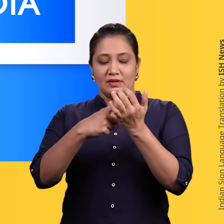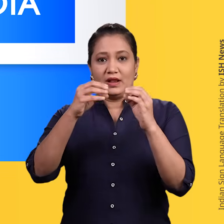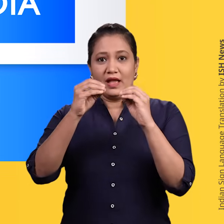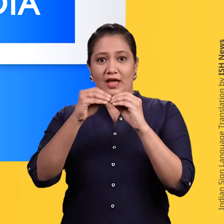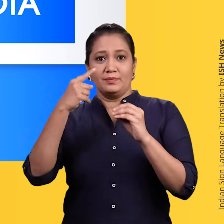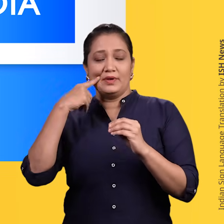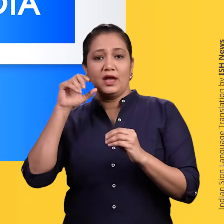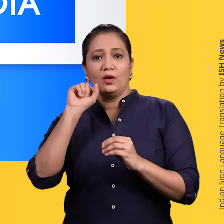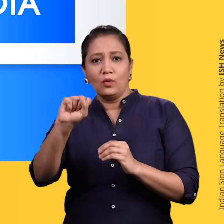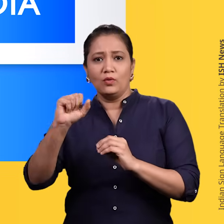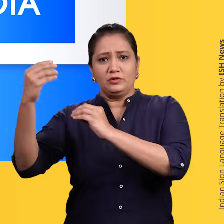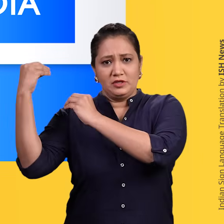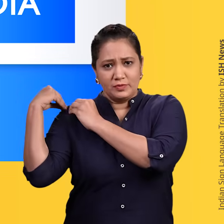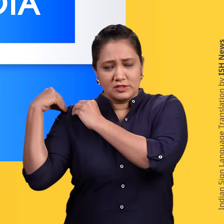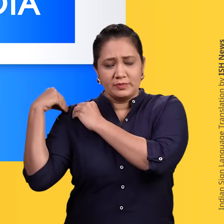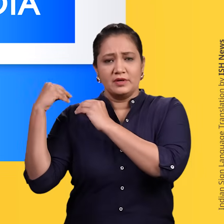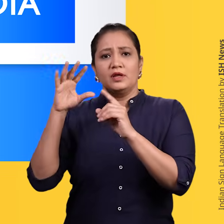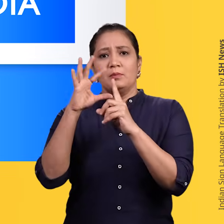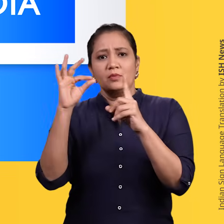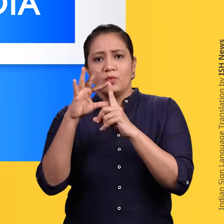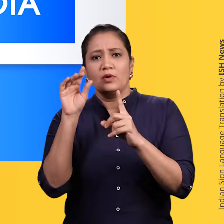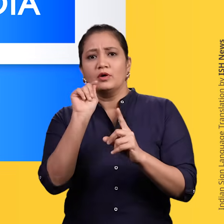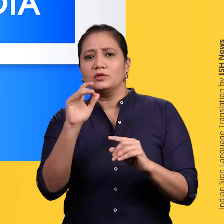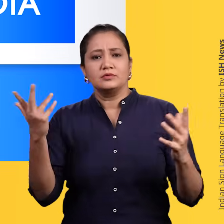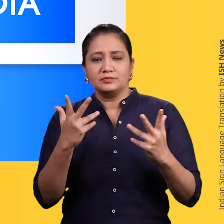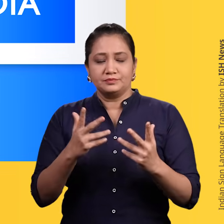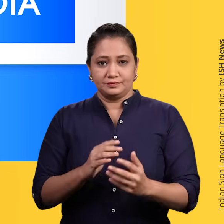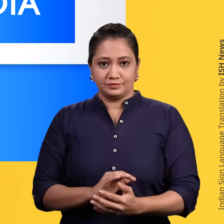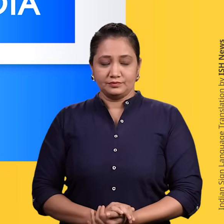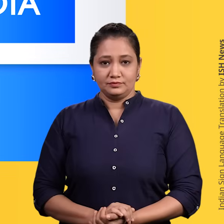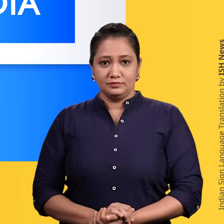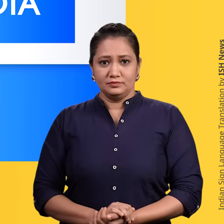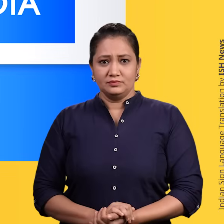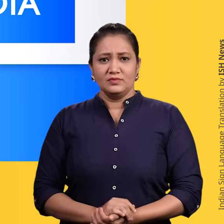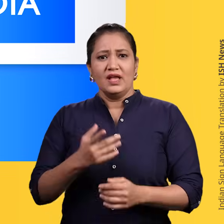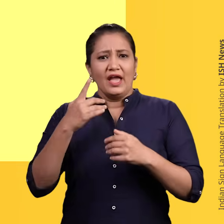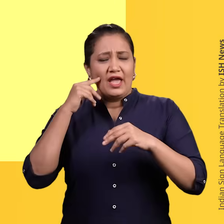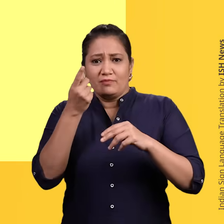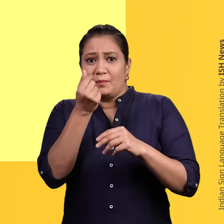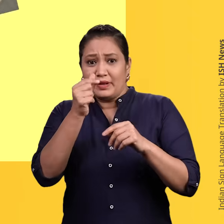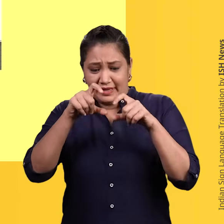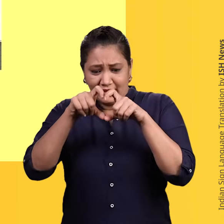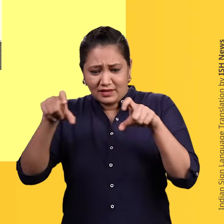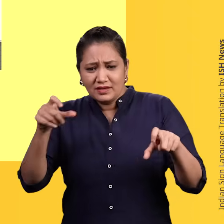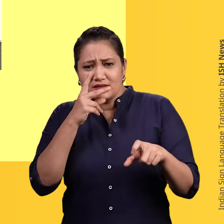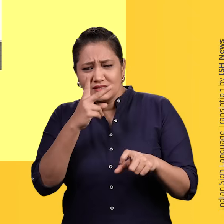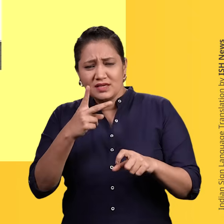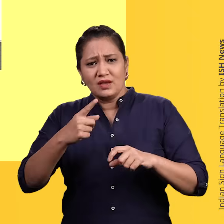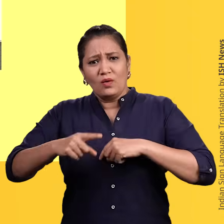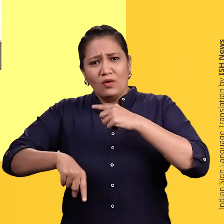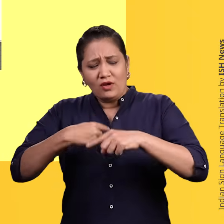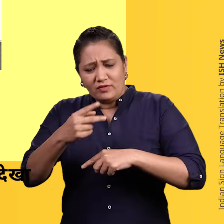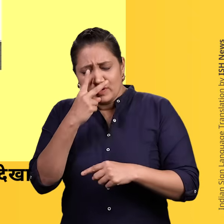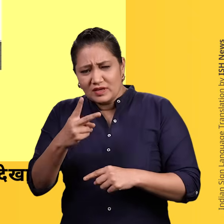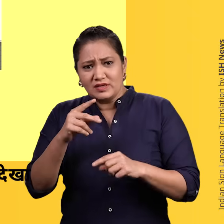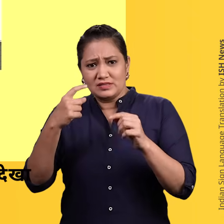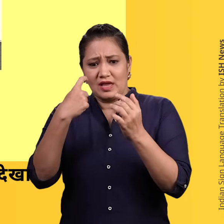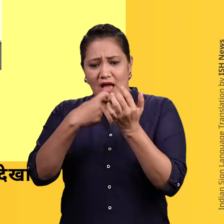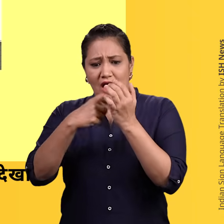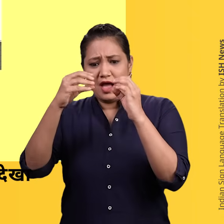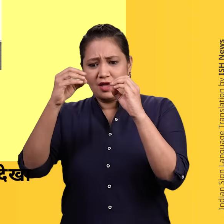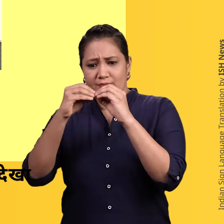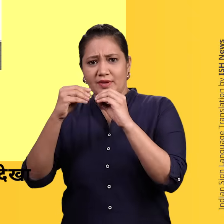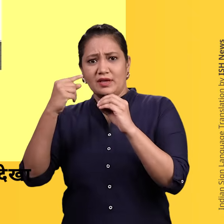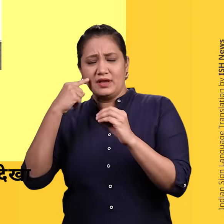The role and functions of the Reserve Bank of India. When you look at a currency note, have you